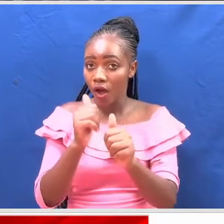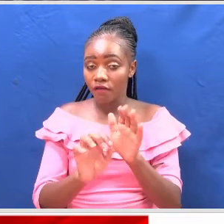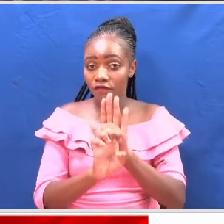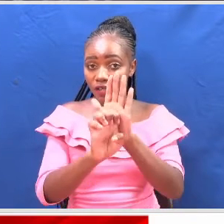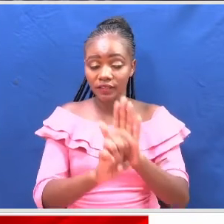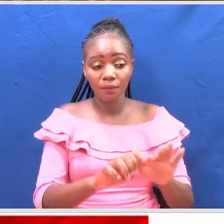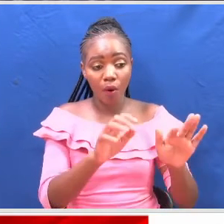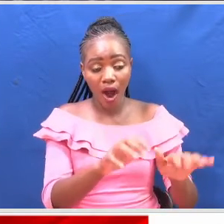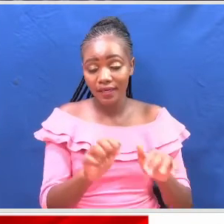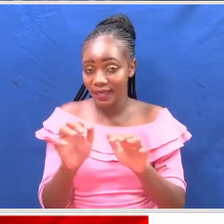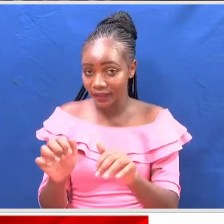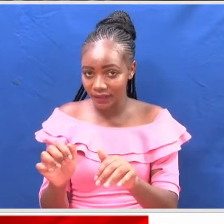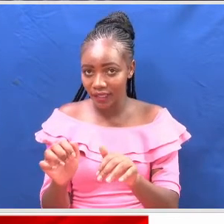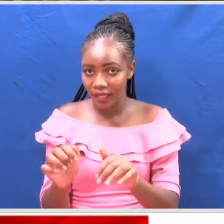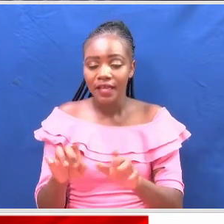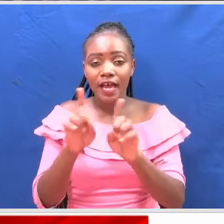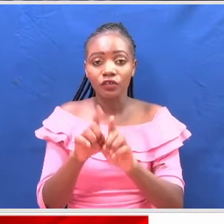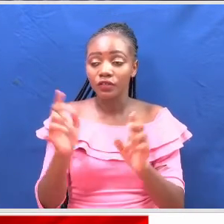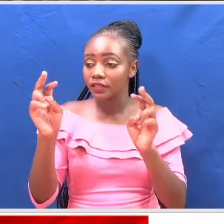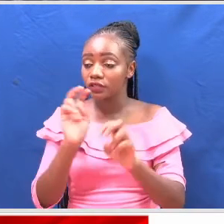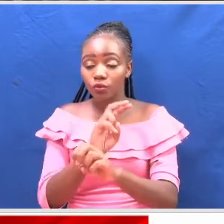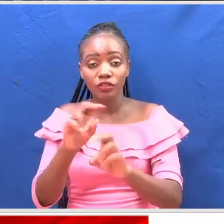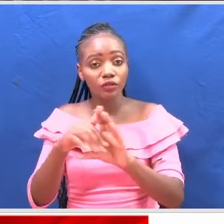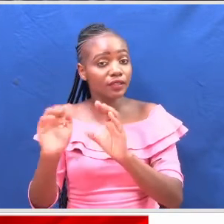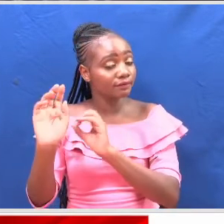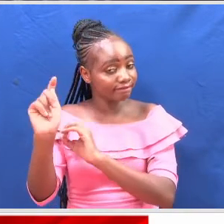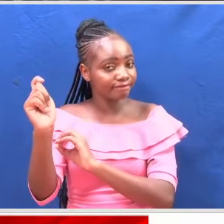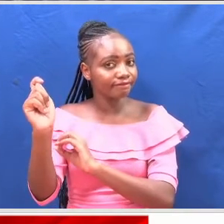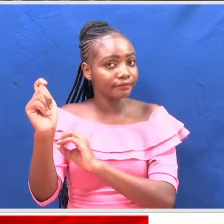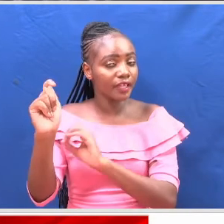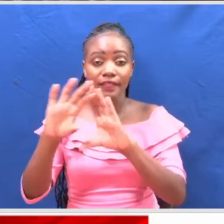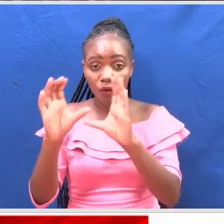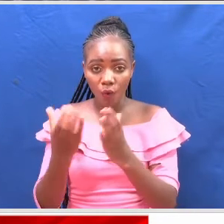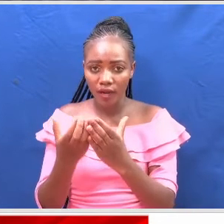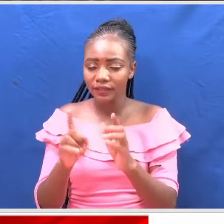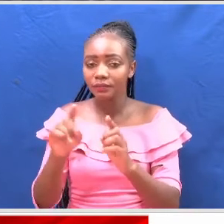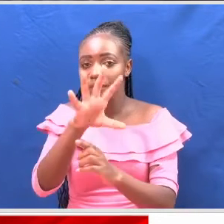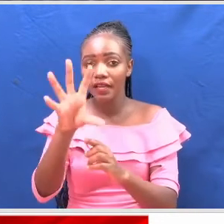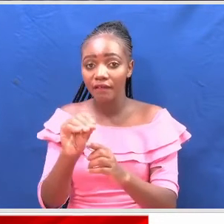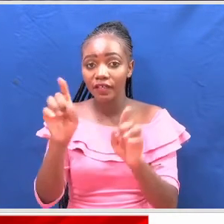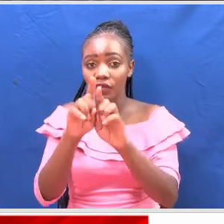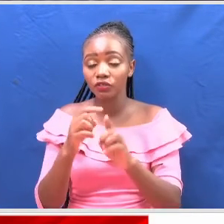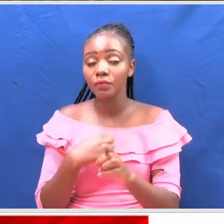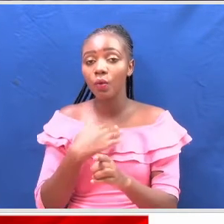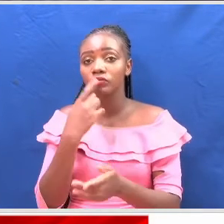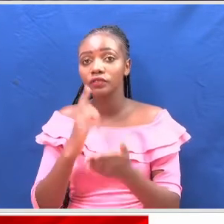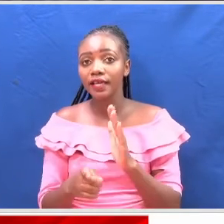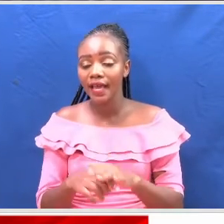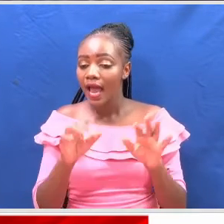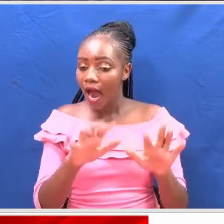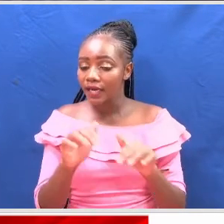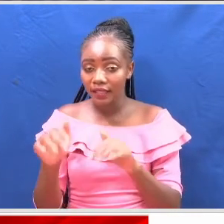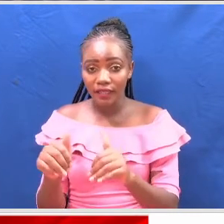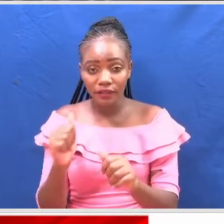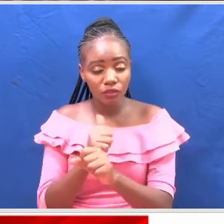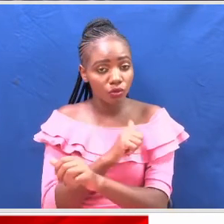a phenomenon we've seen across the continent. And I would say it is agriculture which has